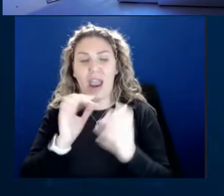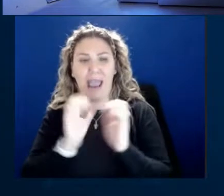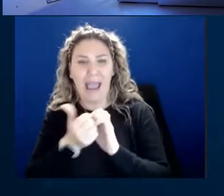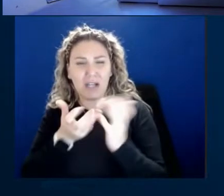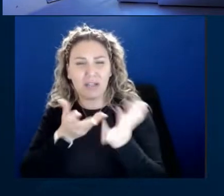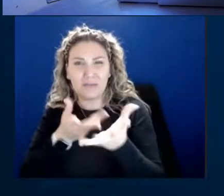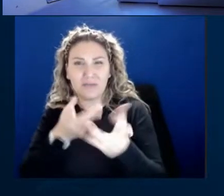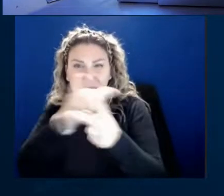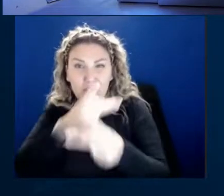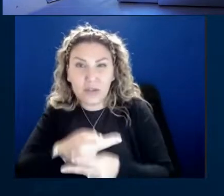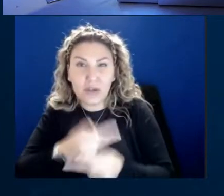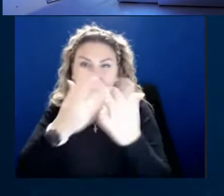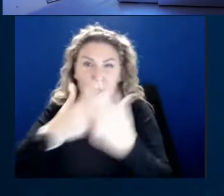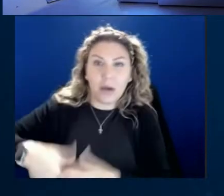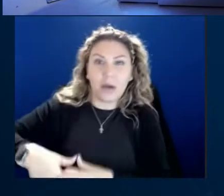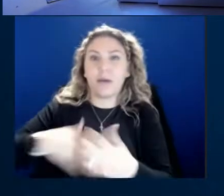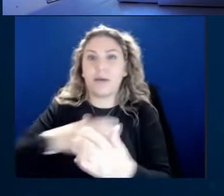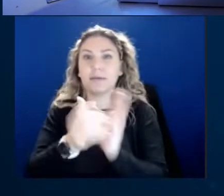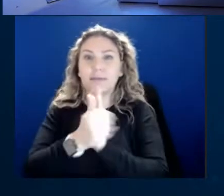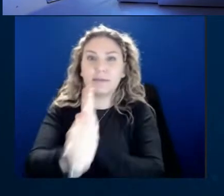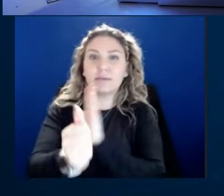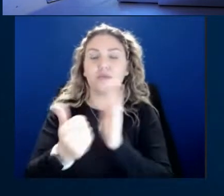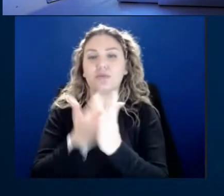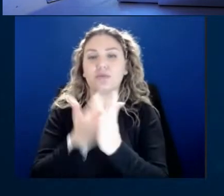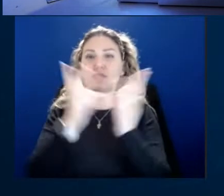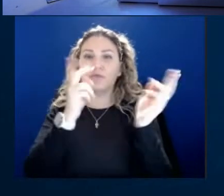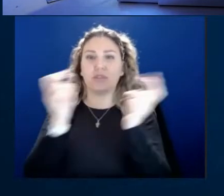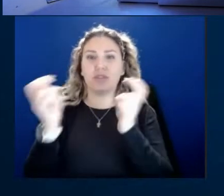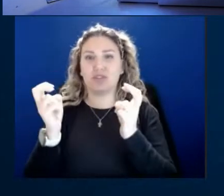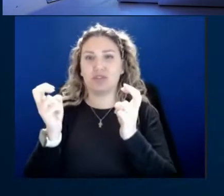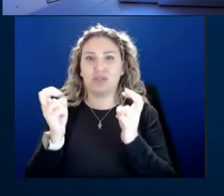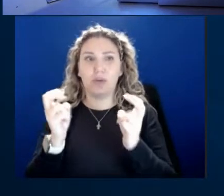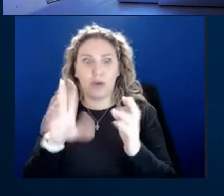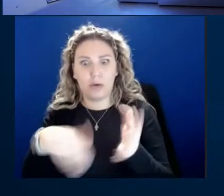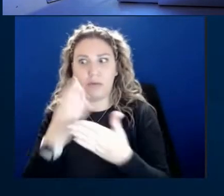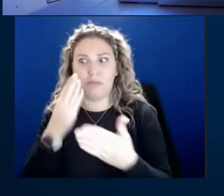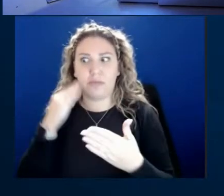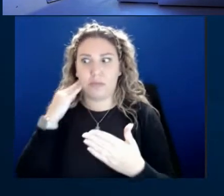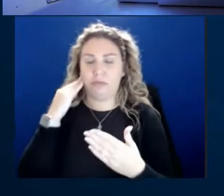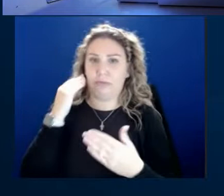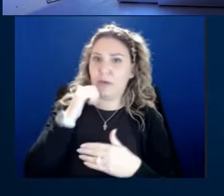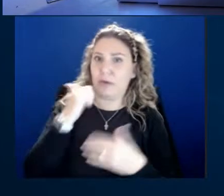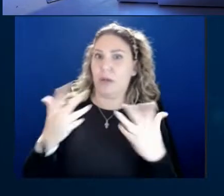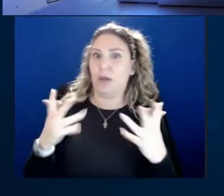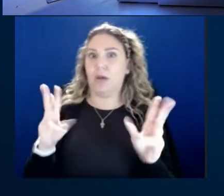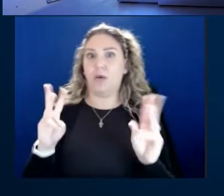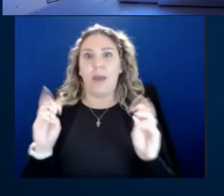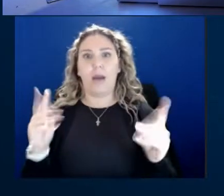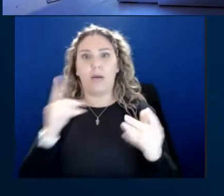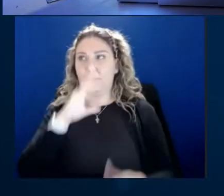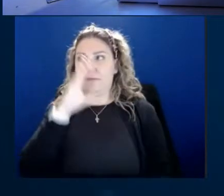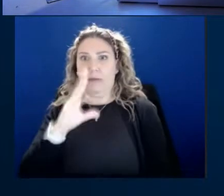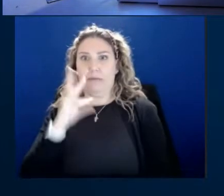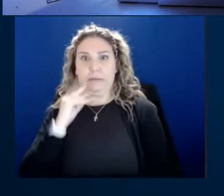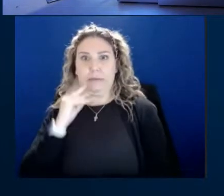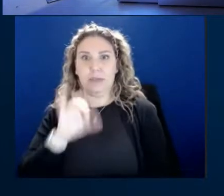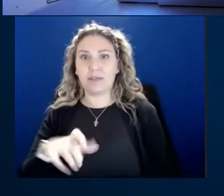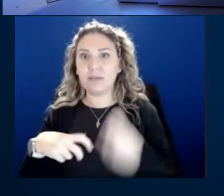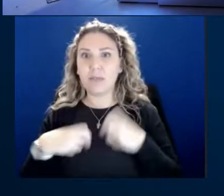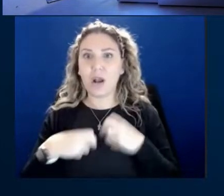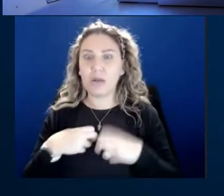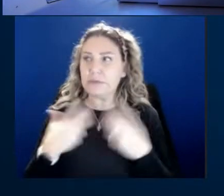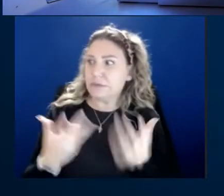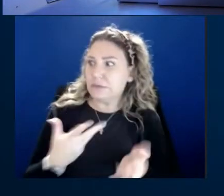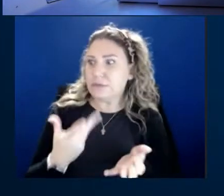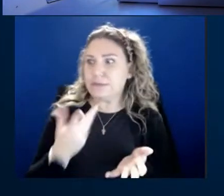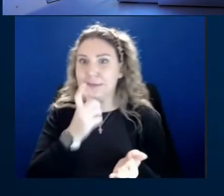talk. It seems like there's like a new issue coming home every day. They're like, wow, I haven't had that problem yet, or I haven't had to have that conversation yet,